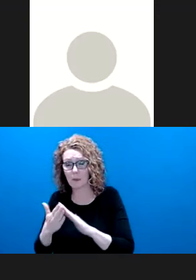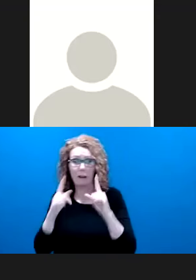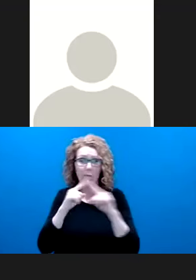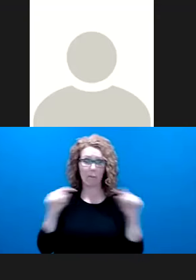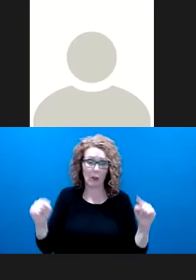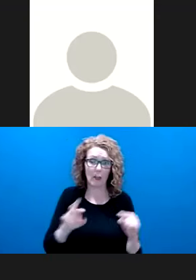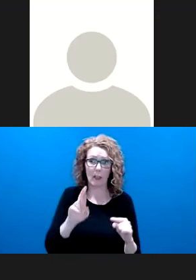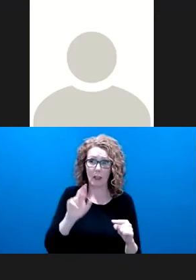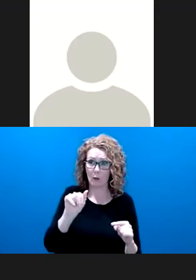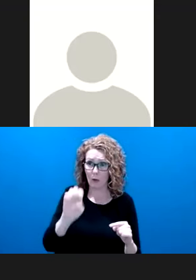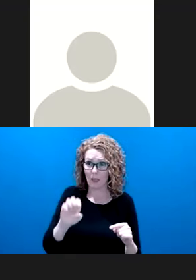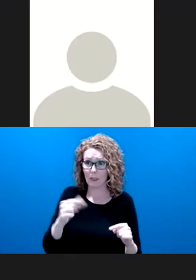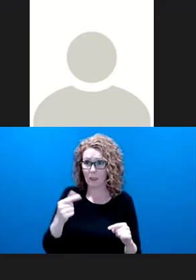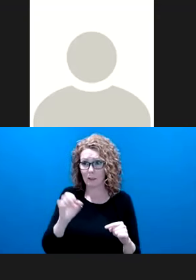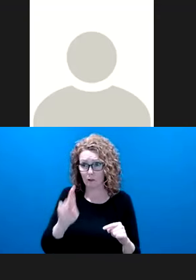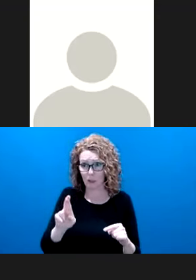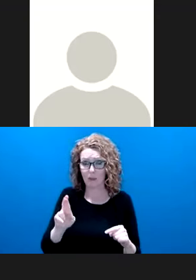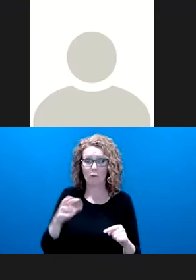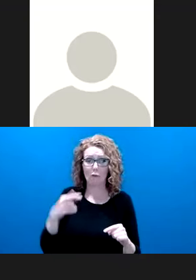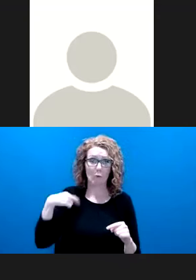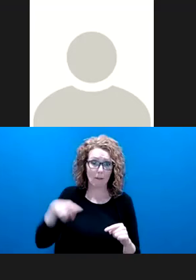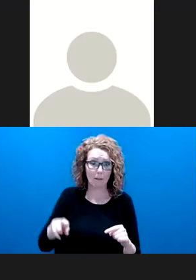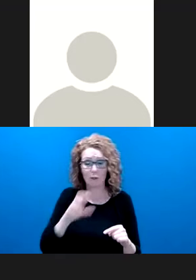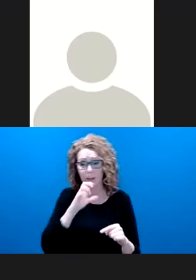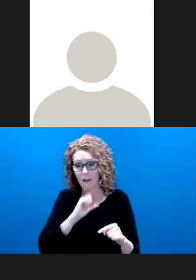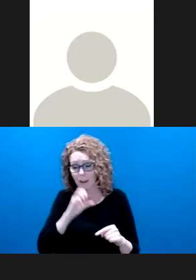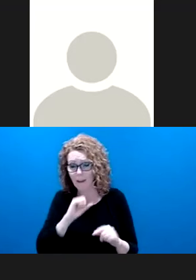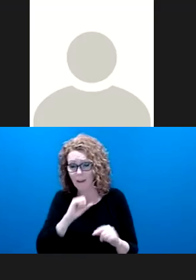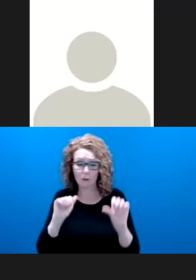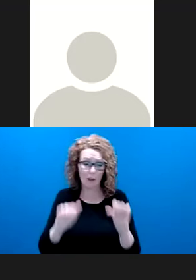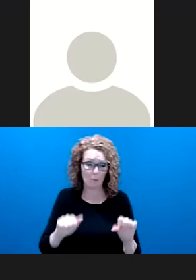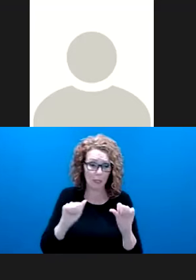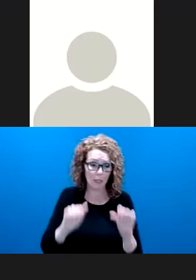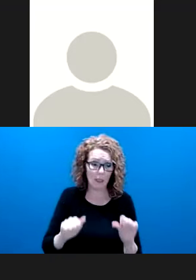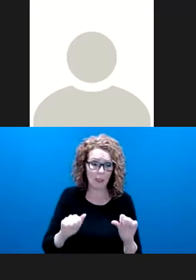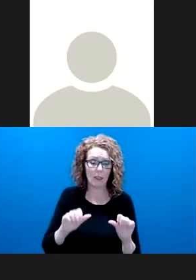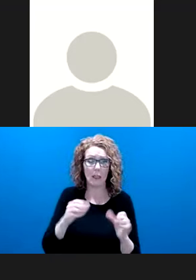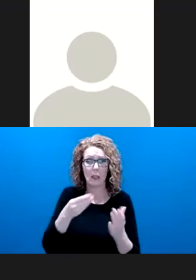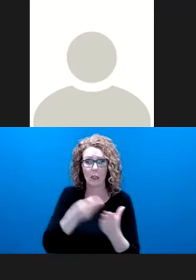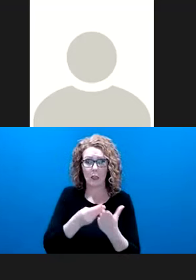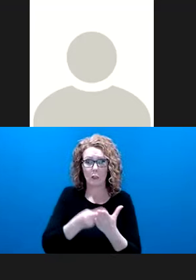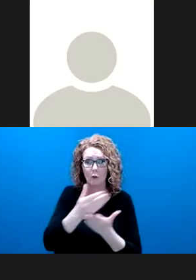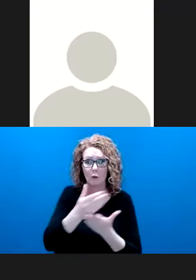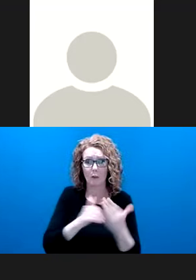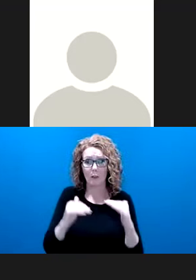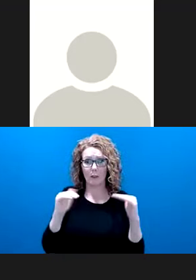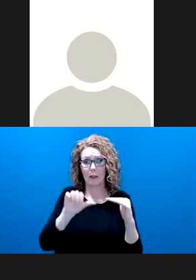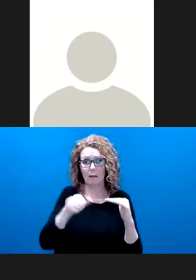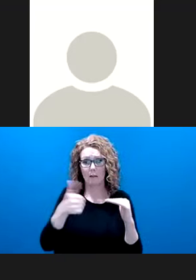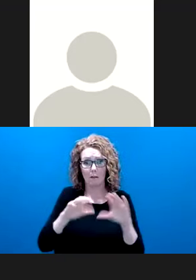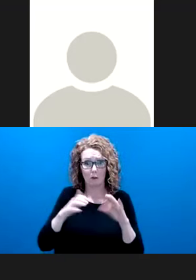identity, sexuality, religion, age, ability, social economic status, and other categories